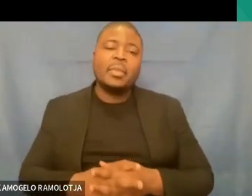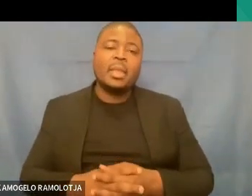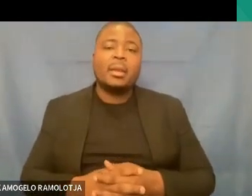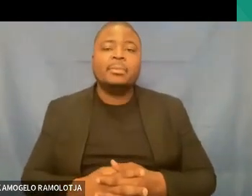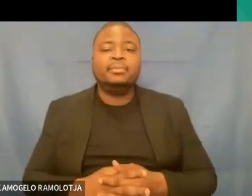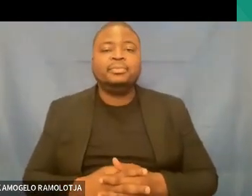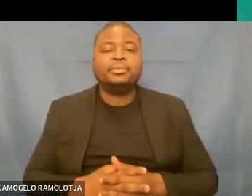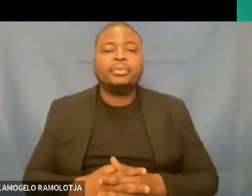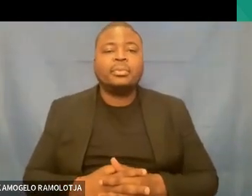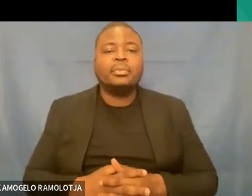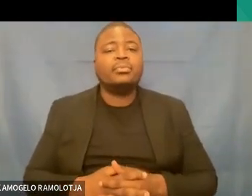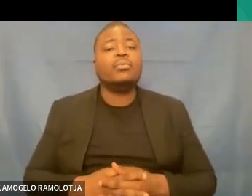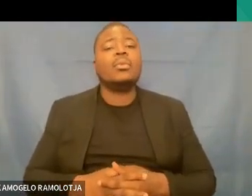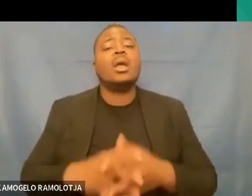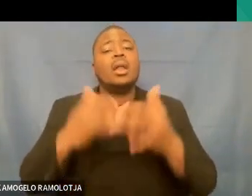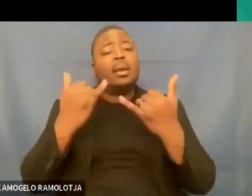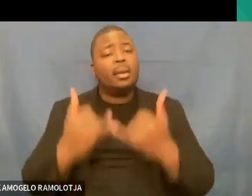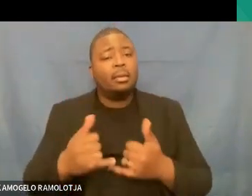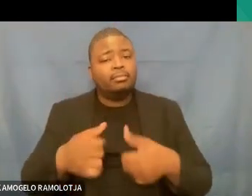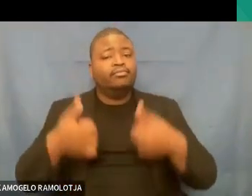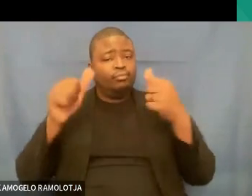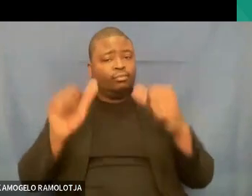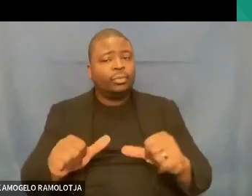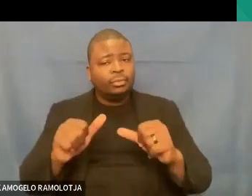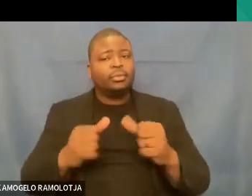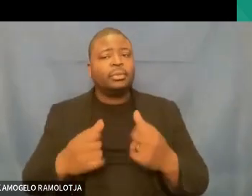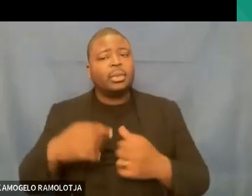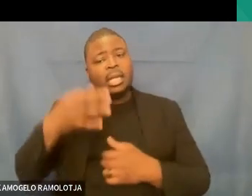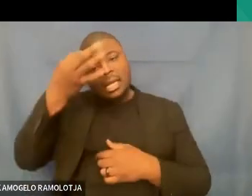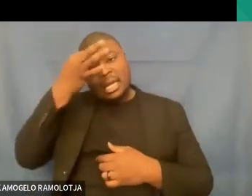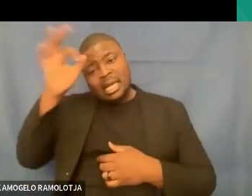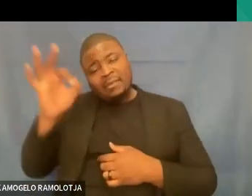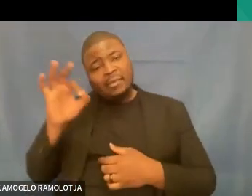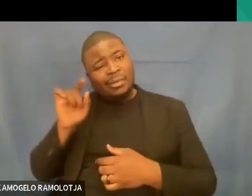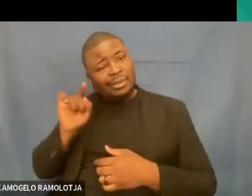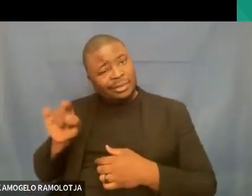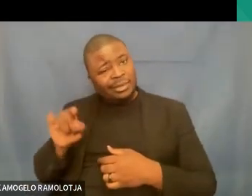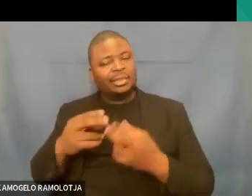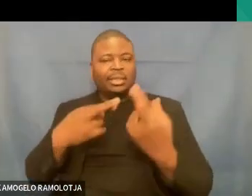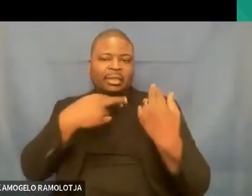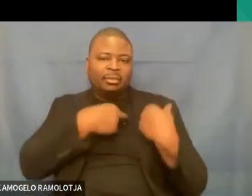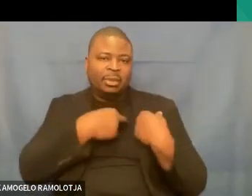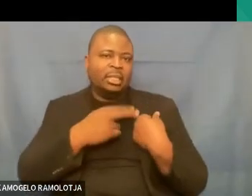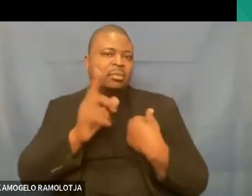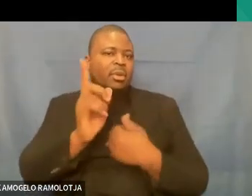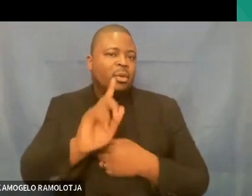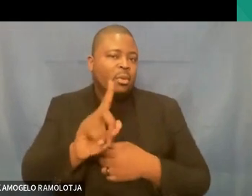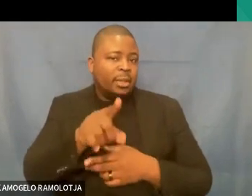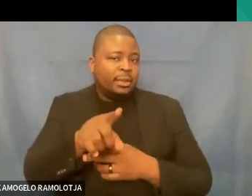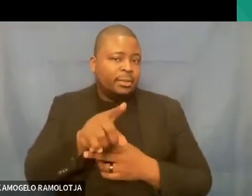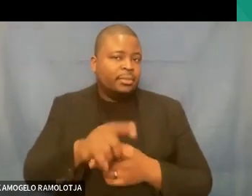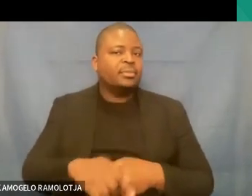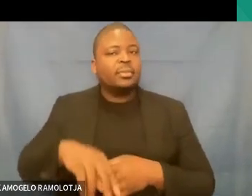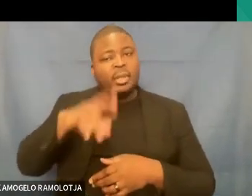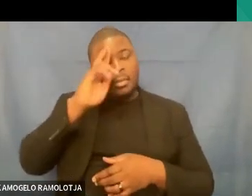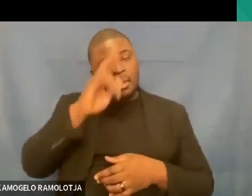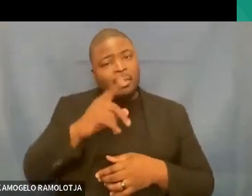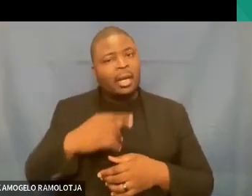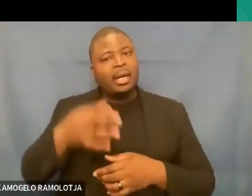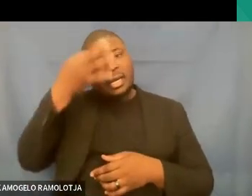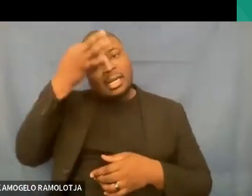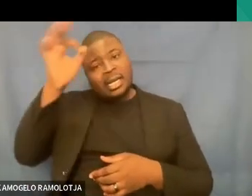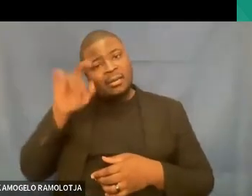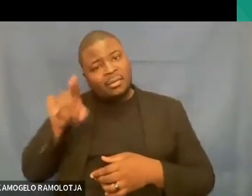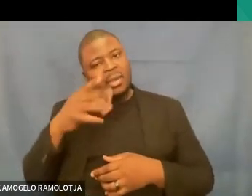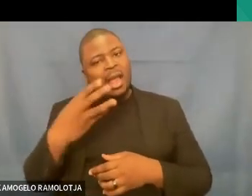Okay, now let's look at the role of government. Equally, the government must play a very important